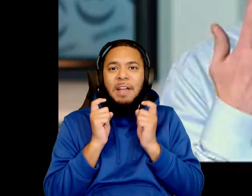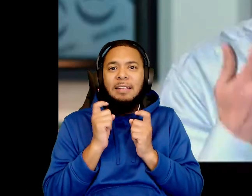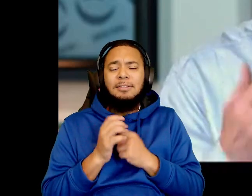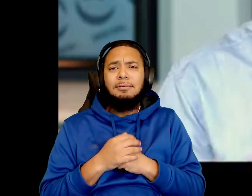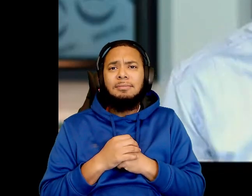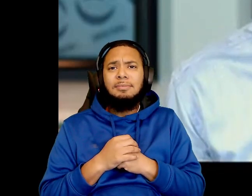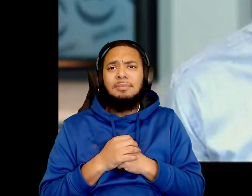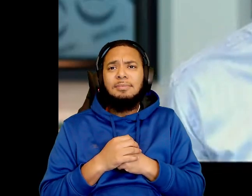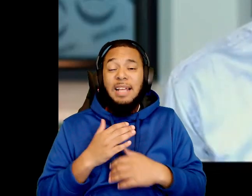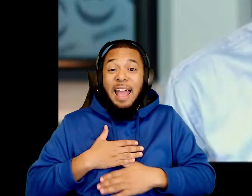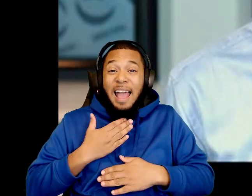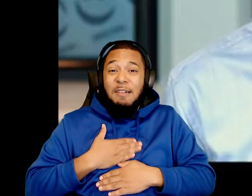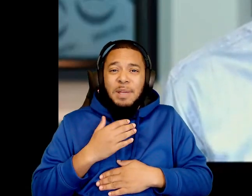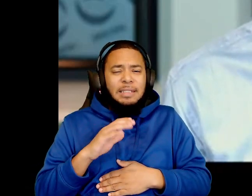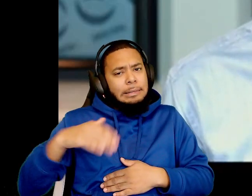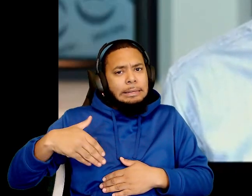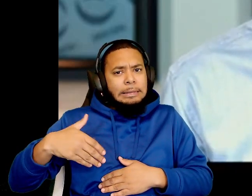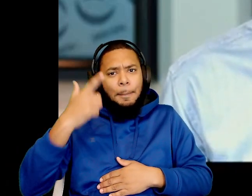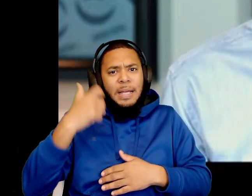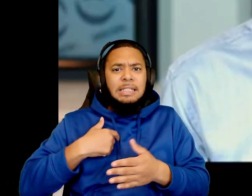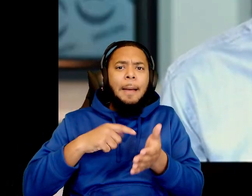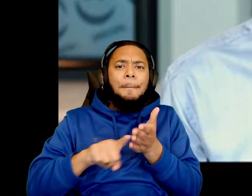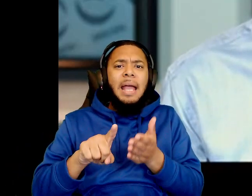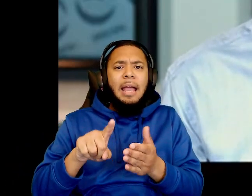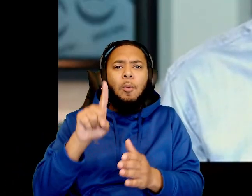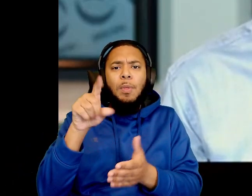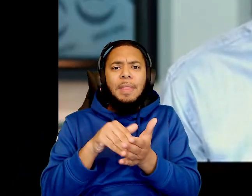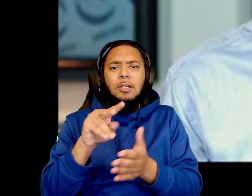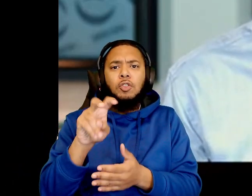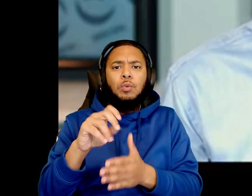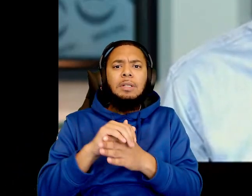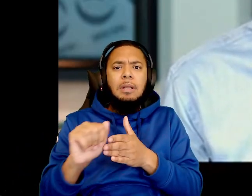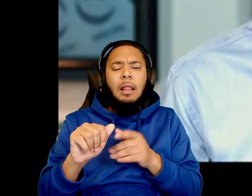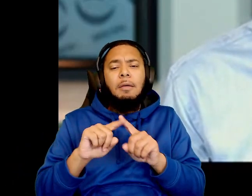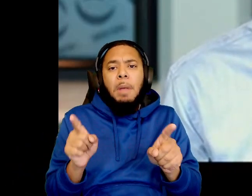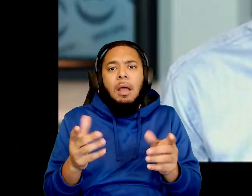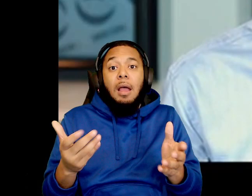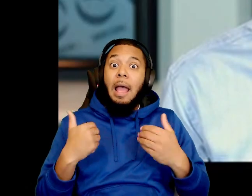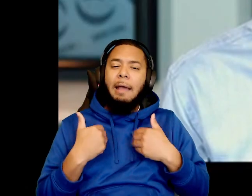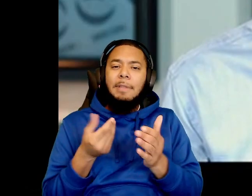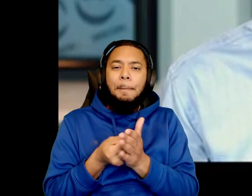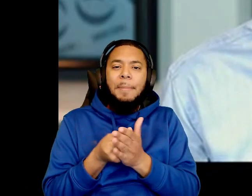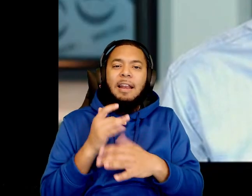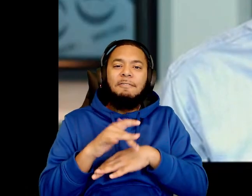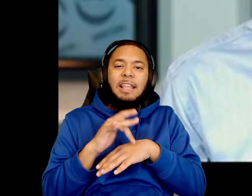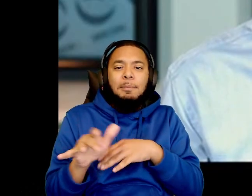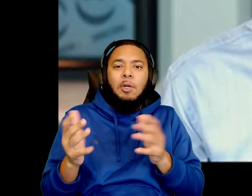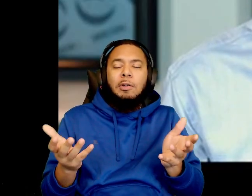I'm not exactly happy, because I'm still paying like $1,200, but at least I have